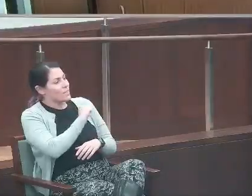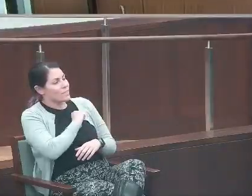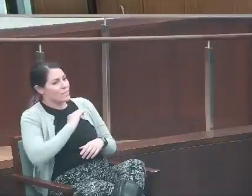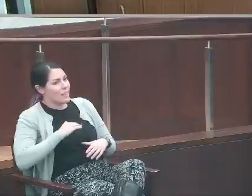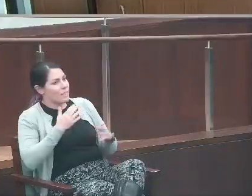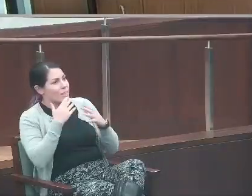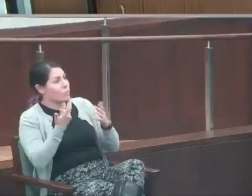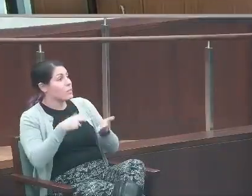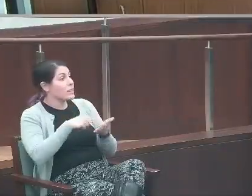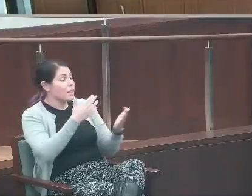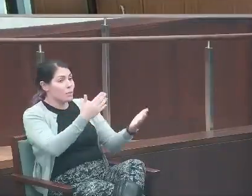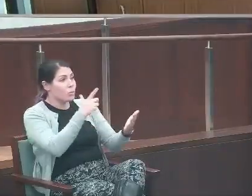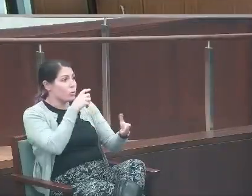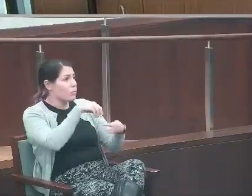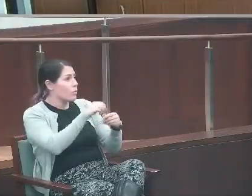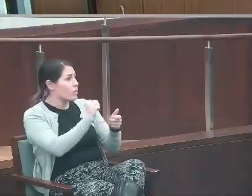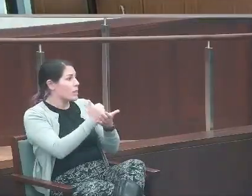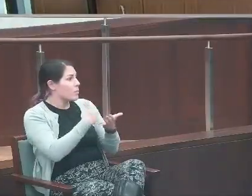Anybody?